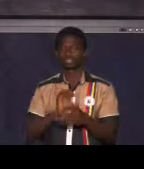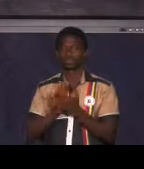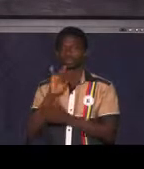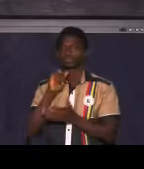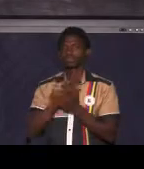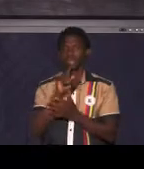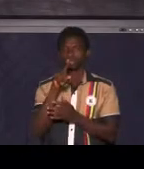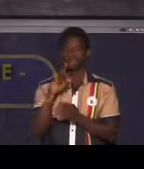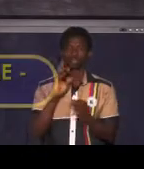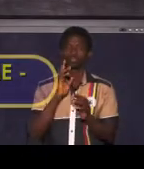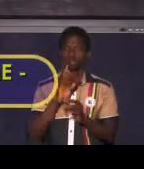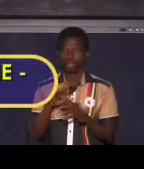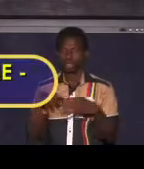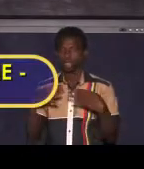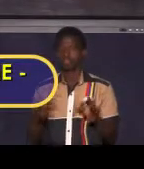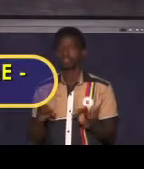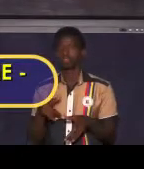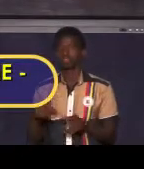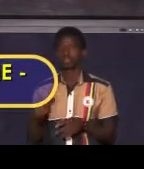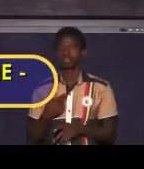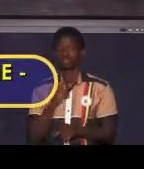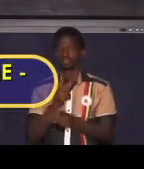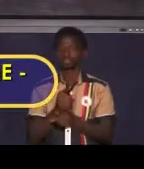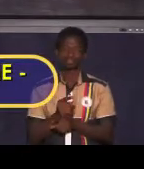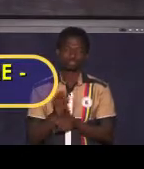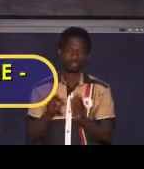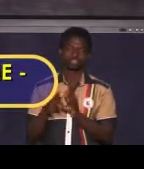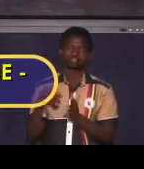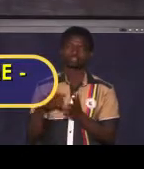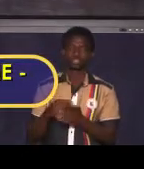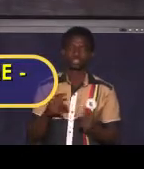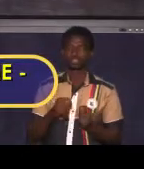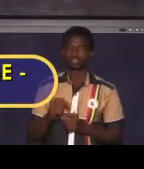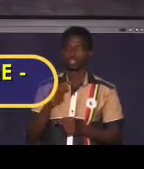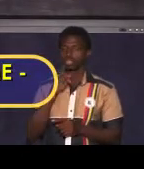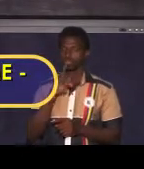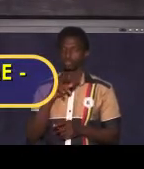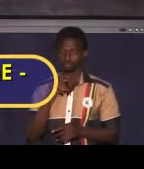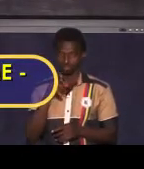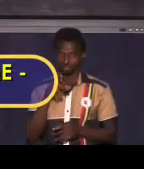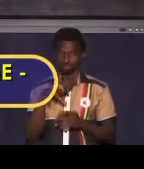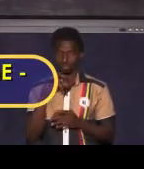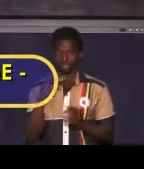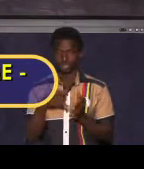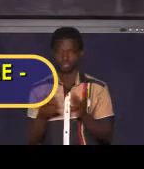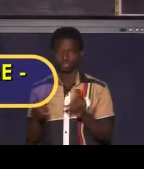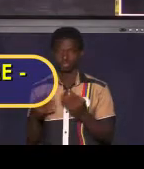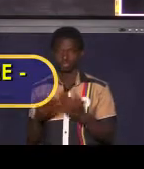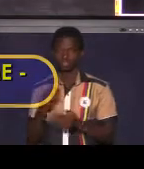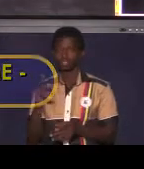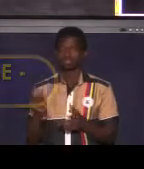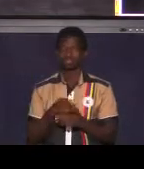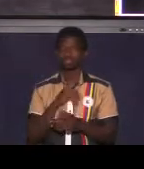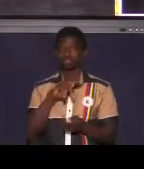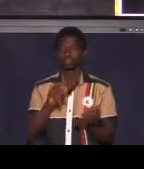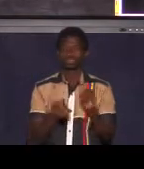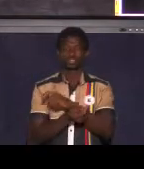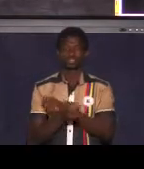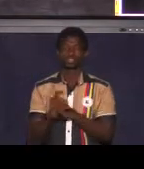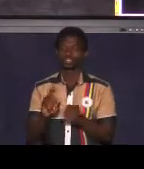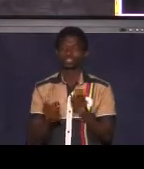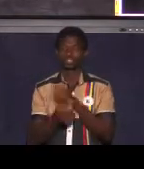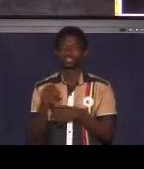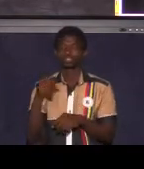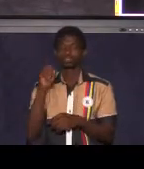Alrighty then, I believe that you are done. Let's just review it together. I'm sure you found it very easy. The first one,